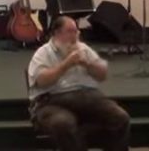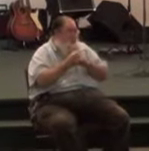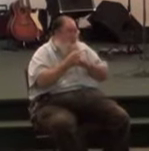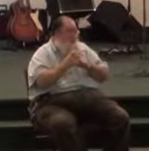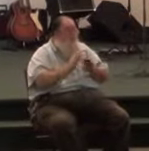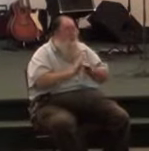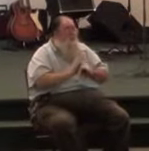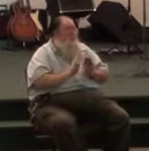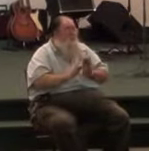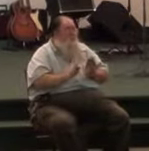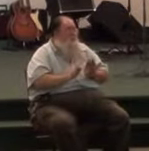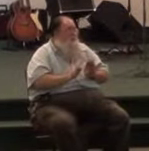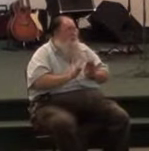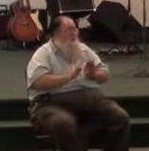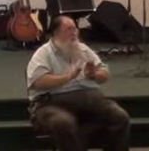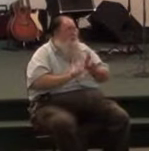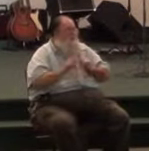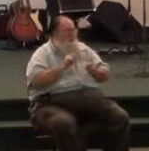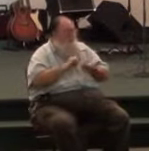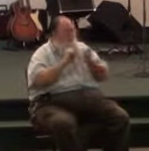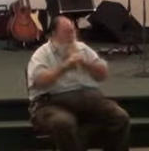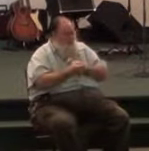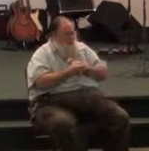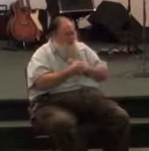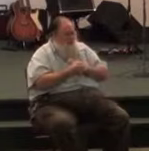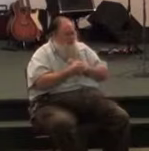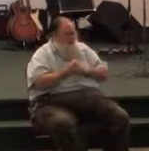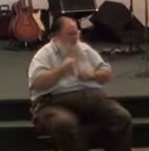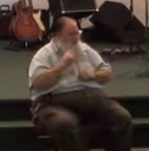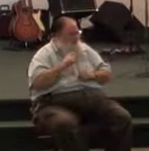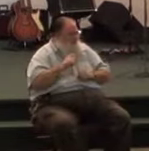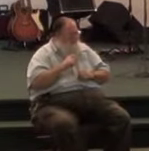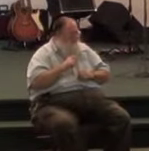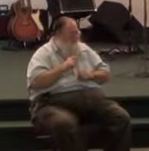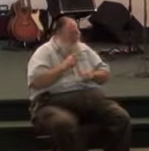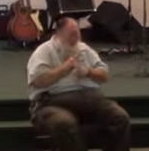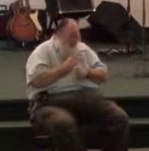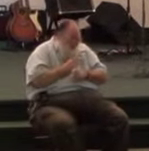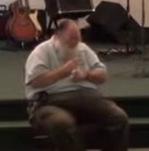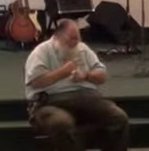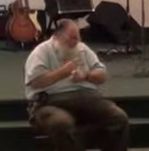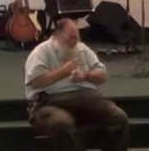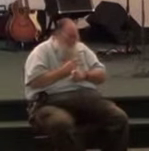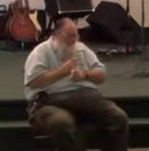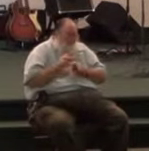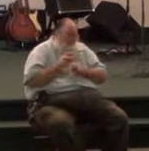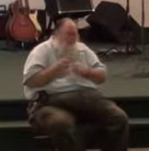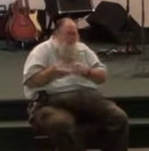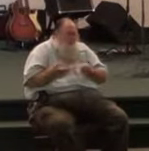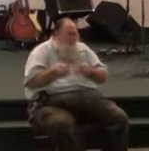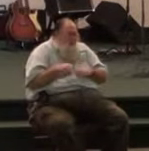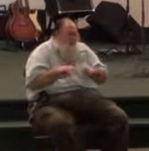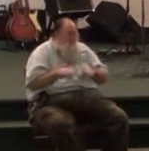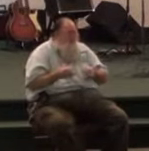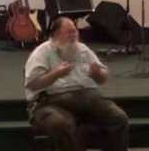business. People change. Do we have to kind of sort of be careful and watch what we do,